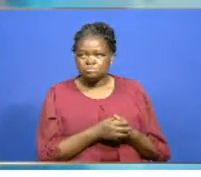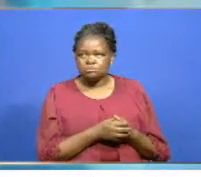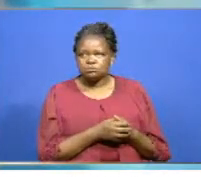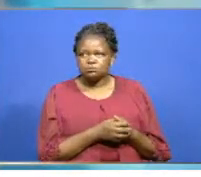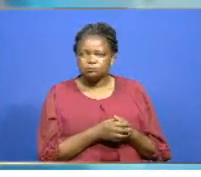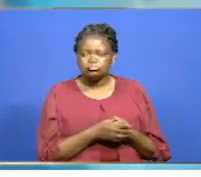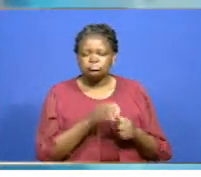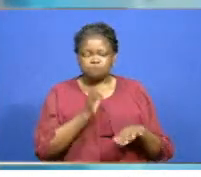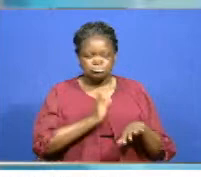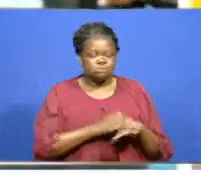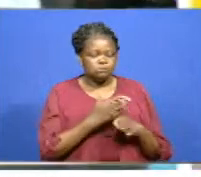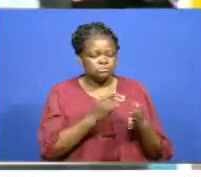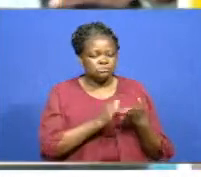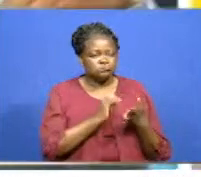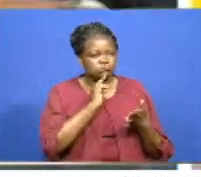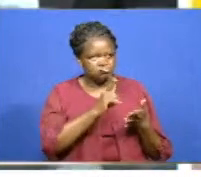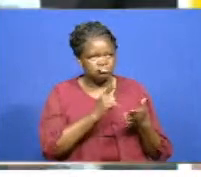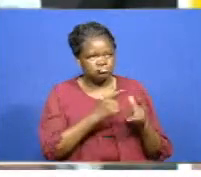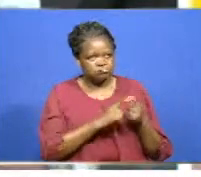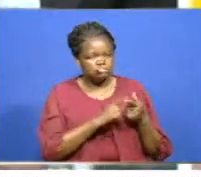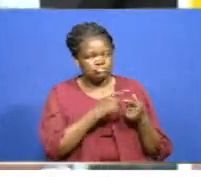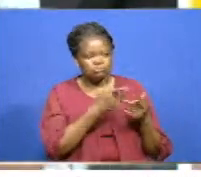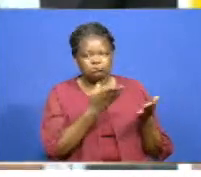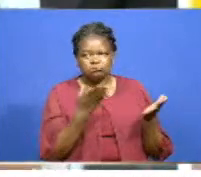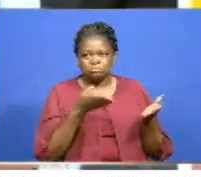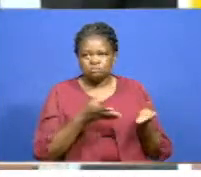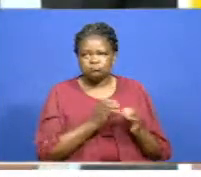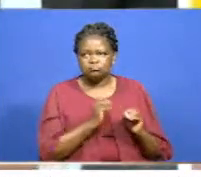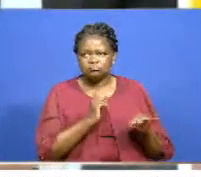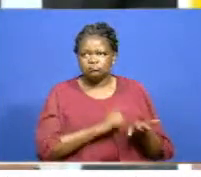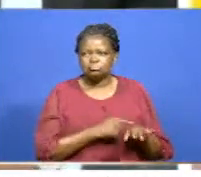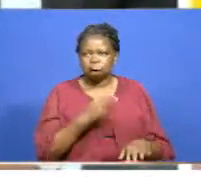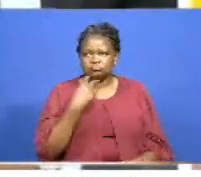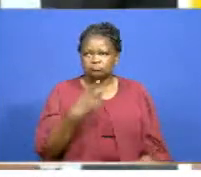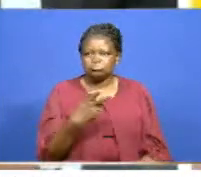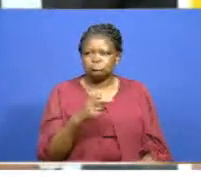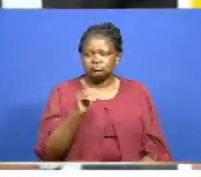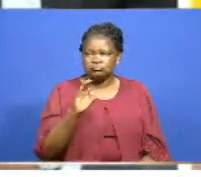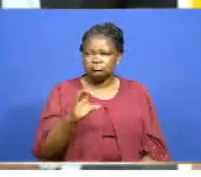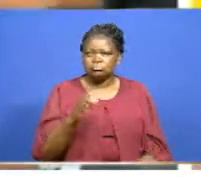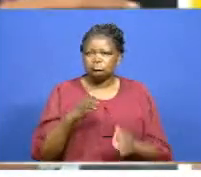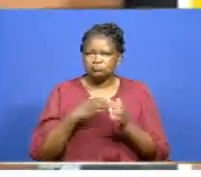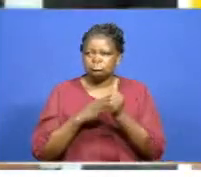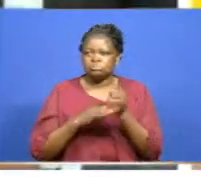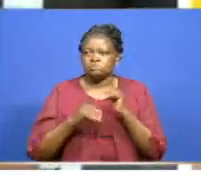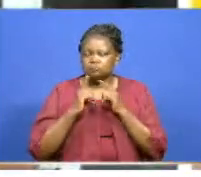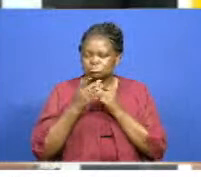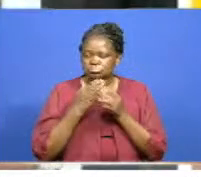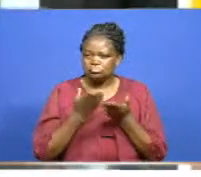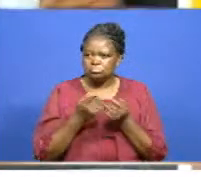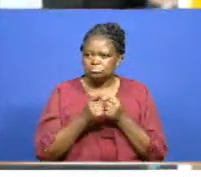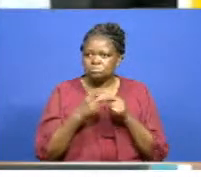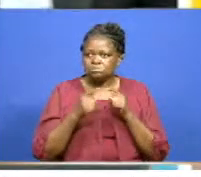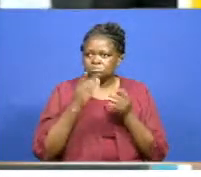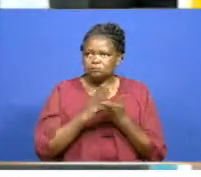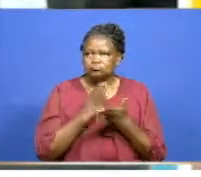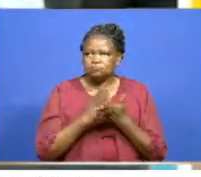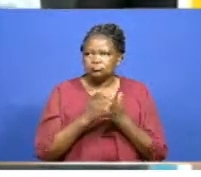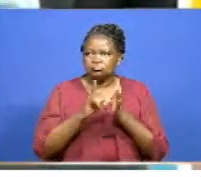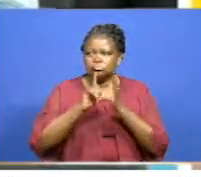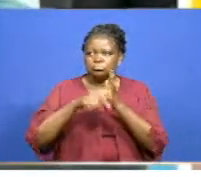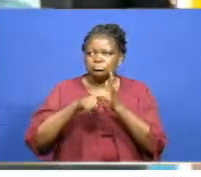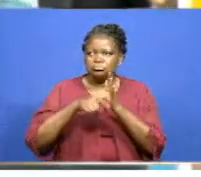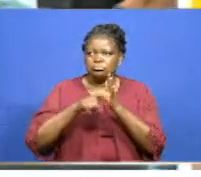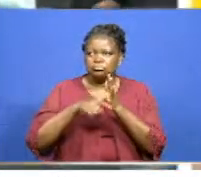a good thing that you've mentioned it, and you were not here when we were watching ANC leader talking about that. But, of course, we will be getting back